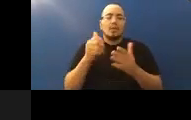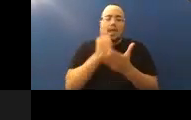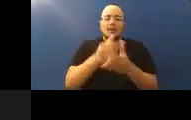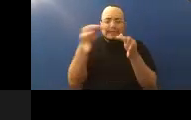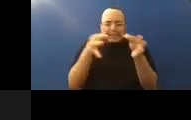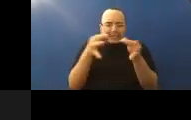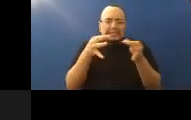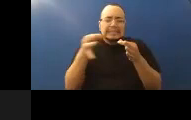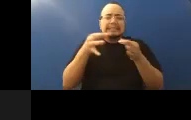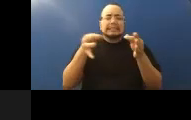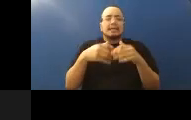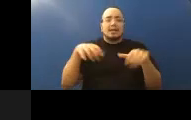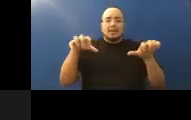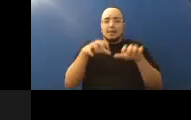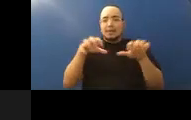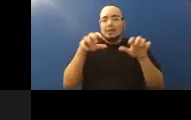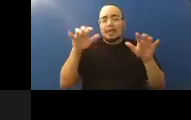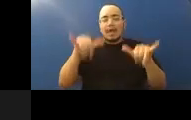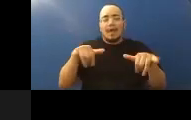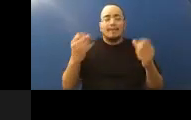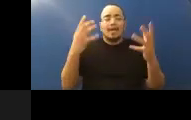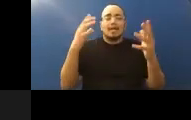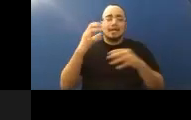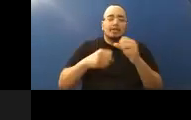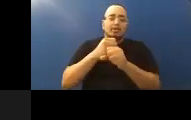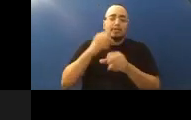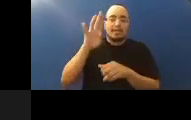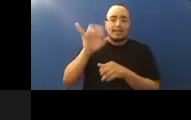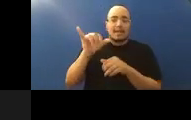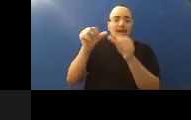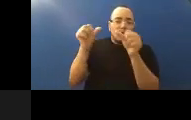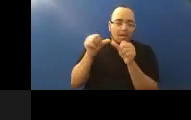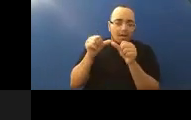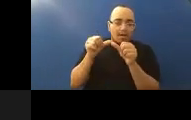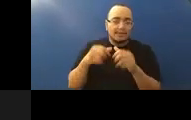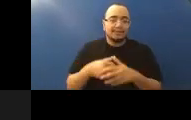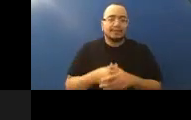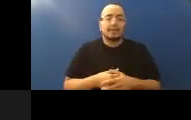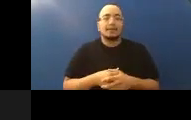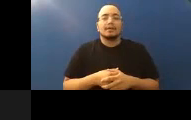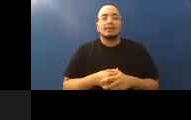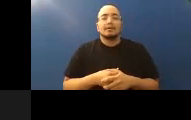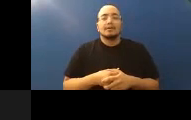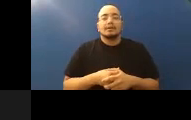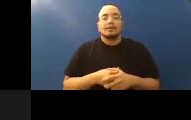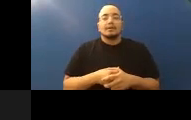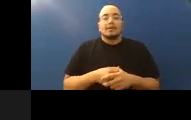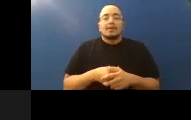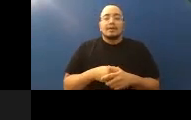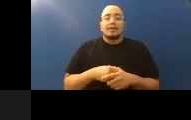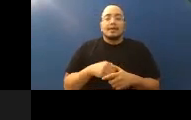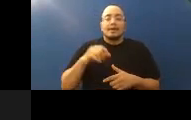the Bay Area for many years, which led me to the work that I'm doing now with Khmer Girls in Action. I moved to Long Beach